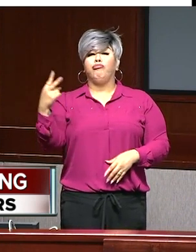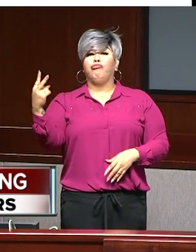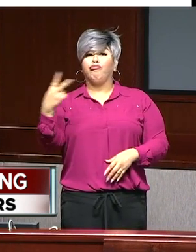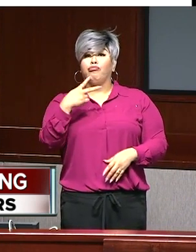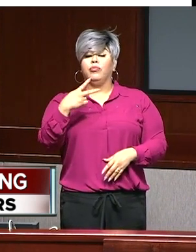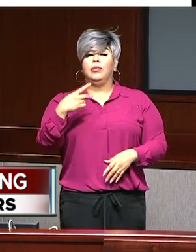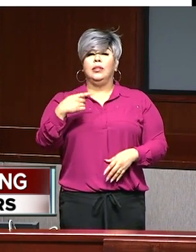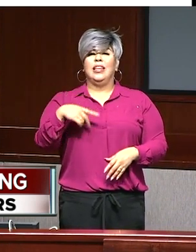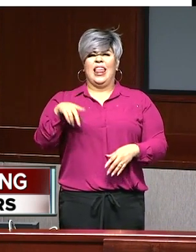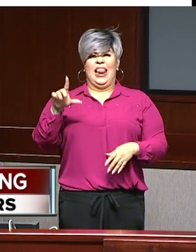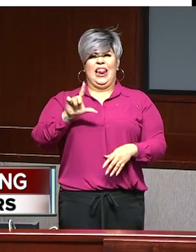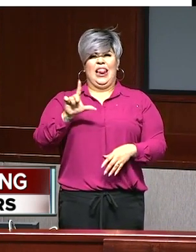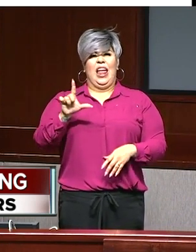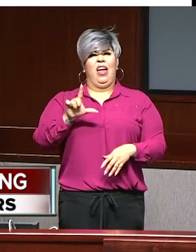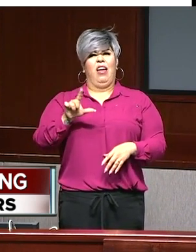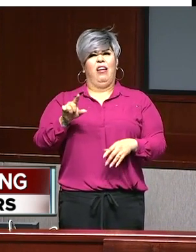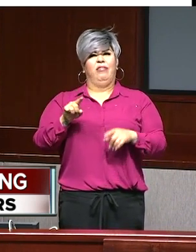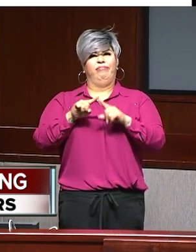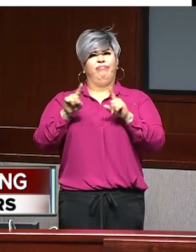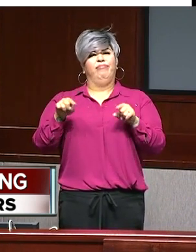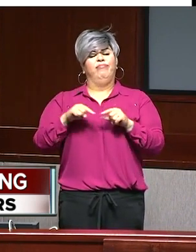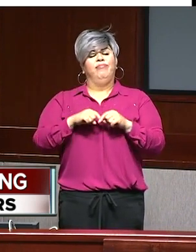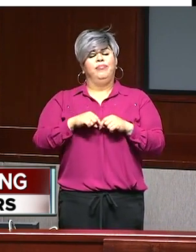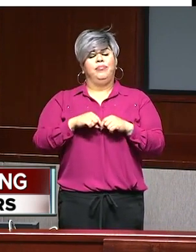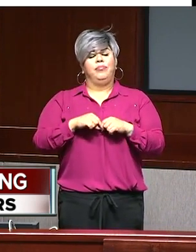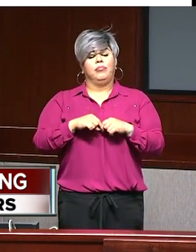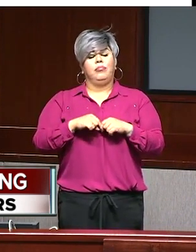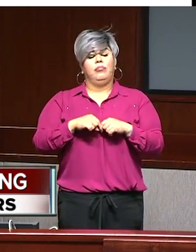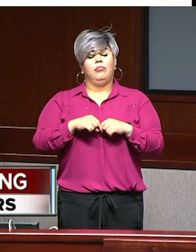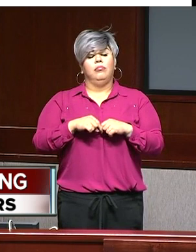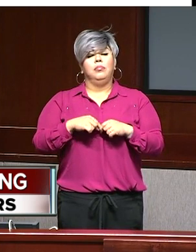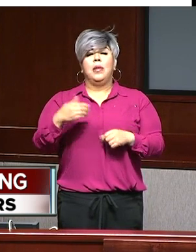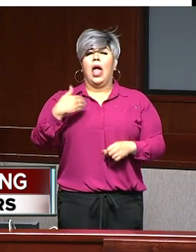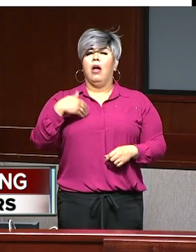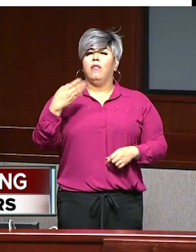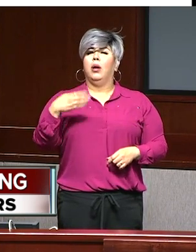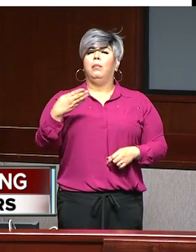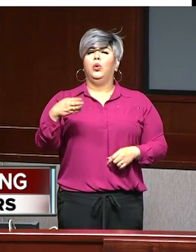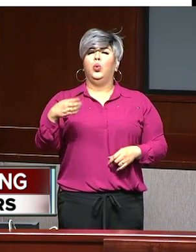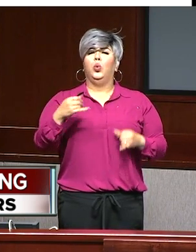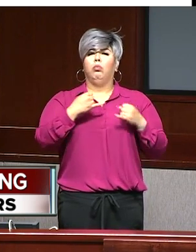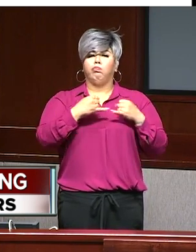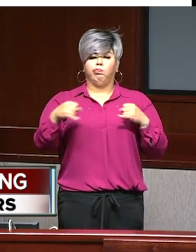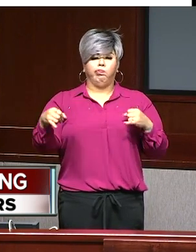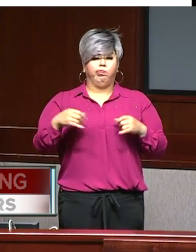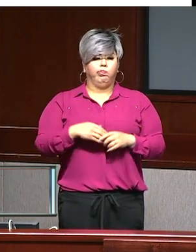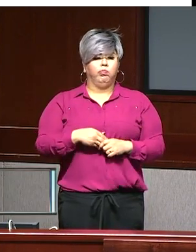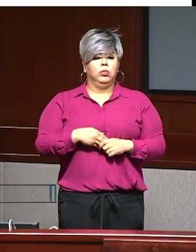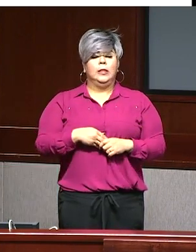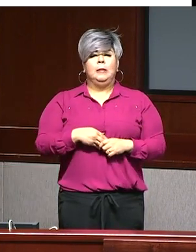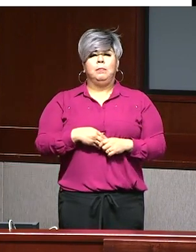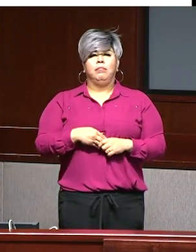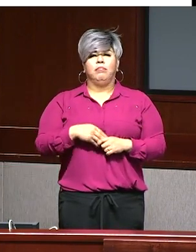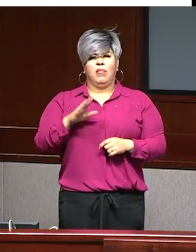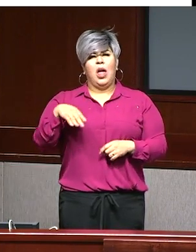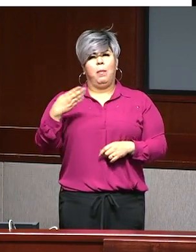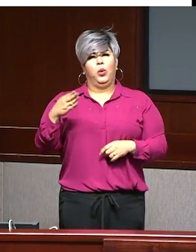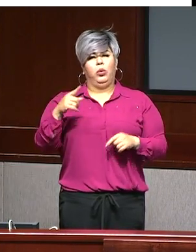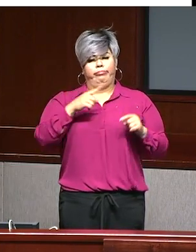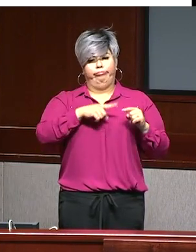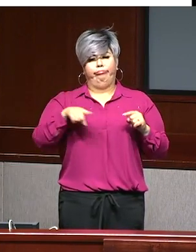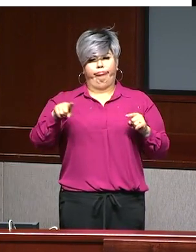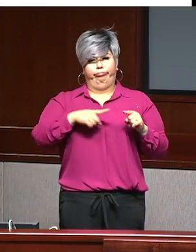bottom left of the model, you will see that there is a blue line that is kind of what we're modeling